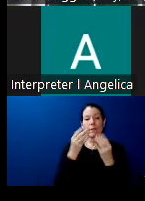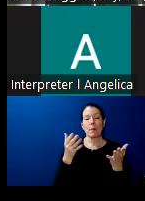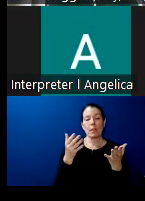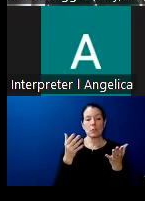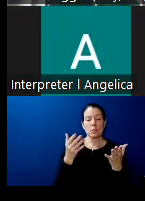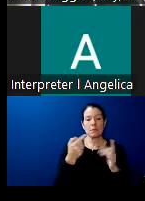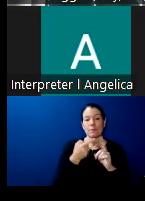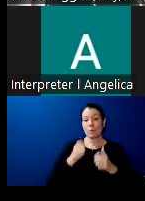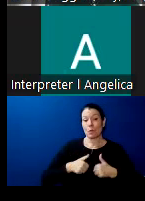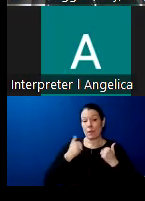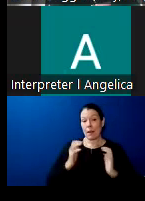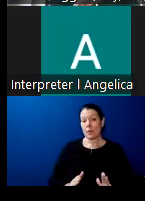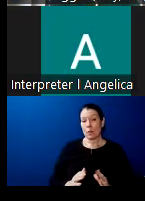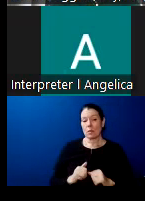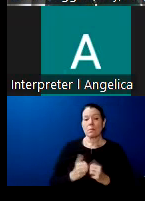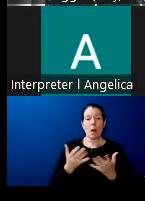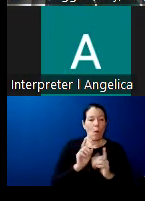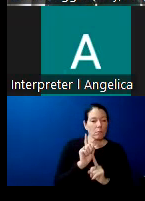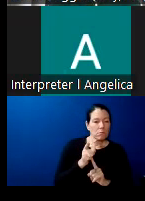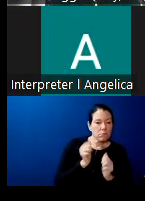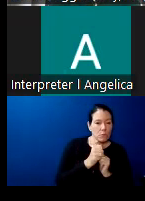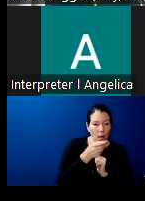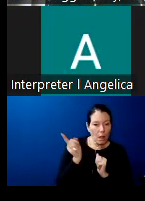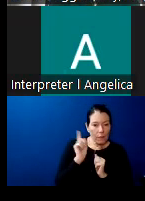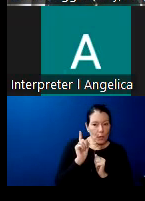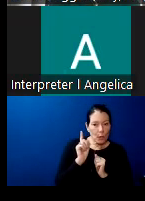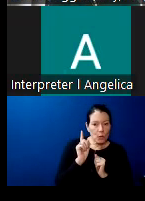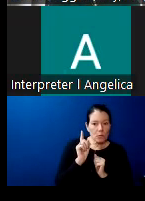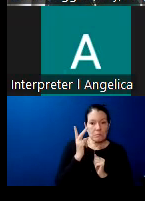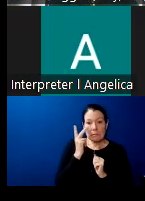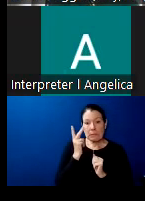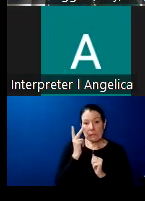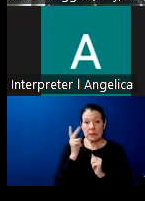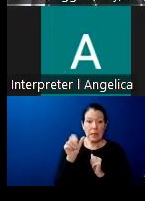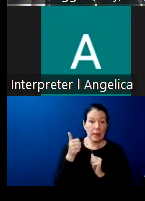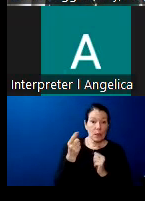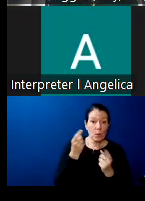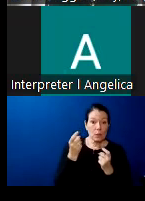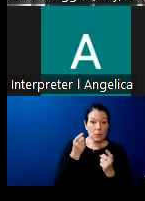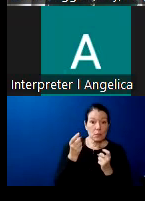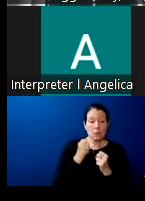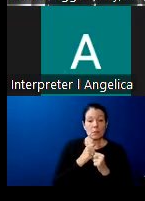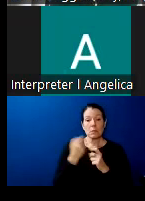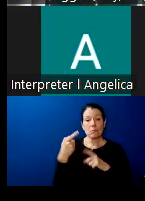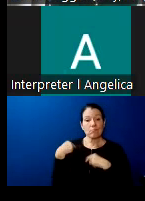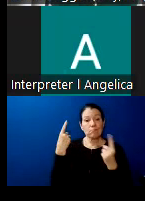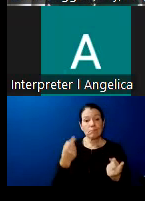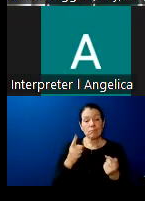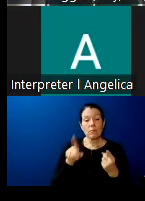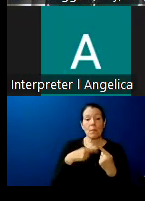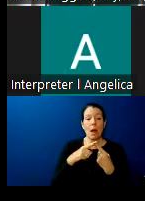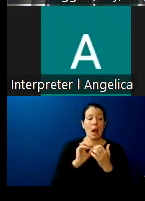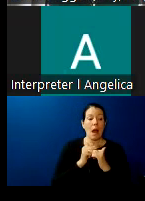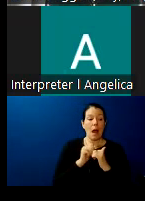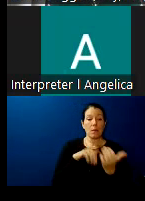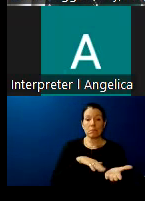survivors, I just want to take a moment to check in with you all, just to see if there's any questions that you might have about how to approach starting